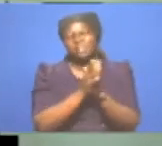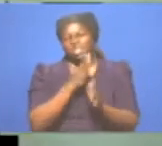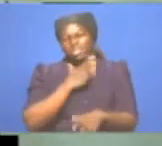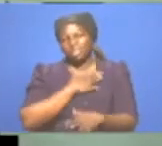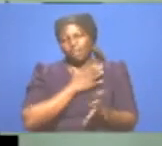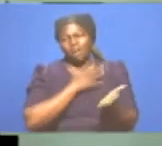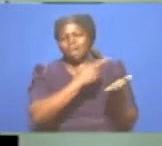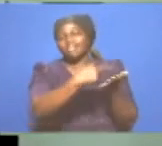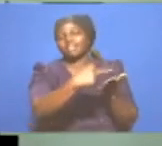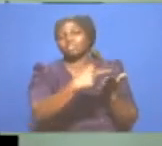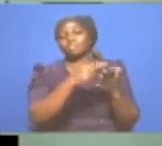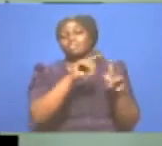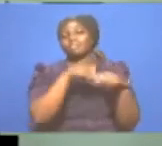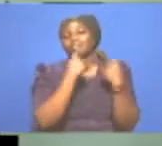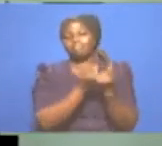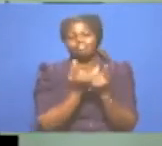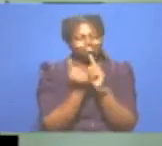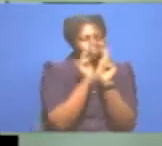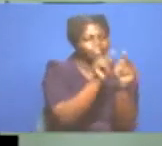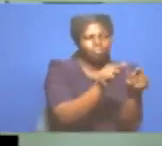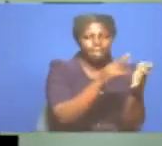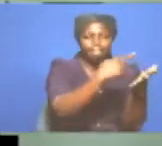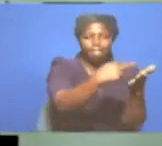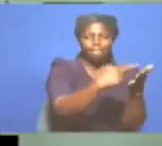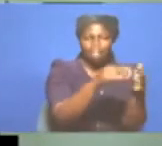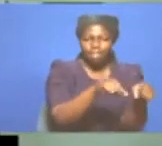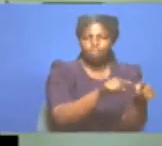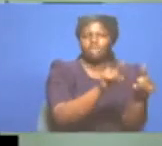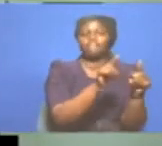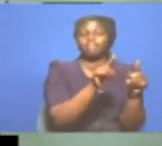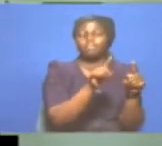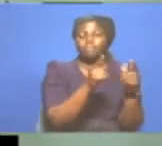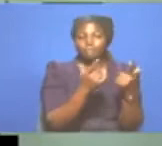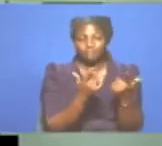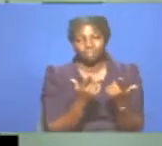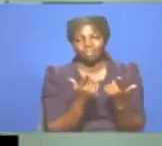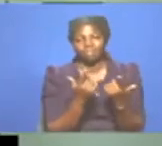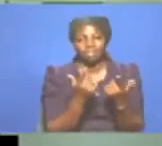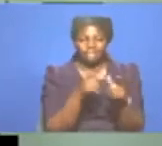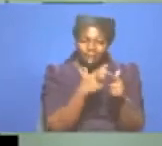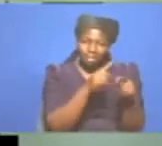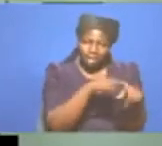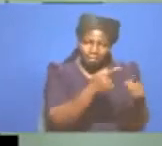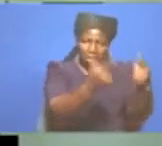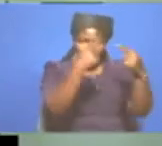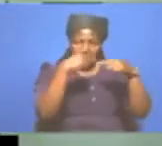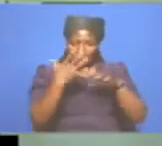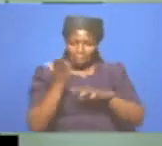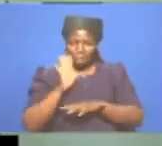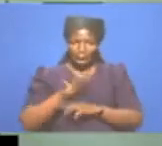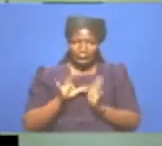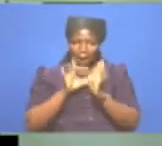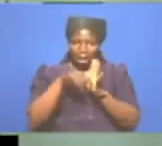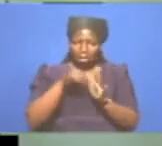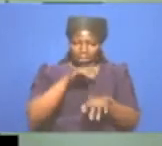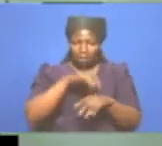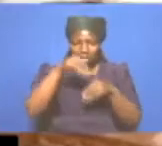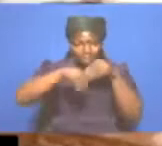teams to be able to register them, and when they come back later